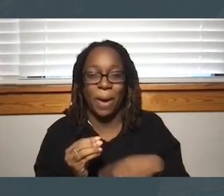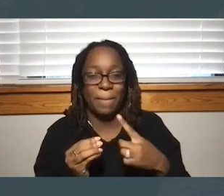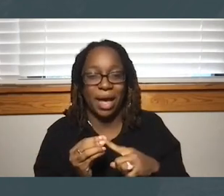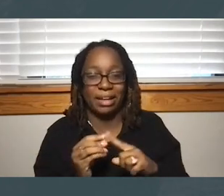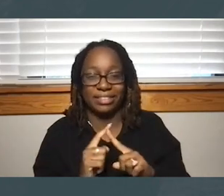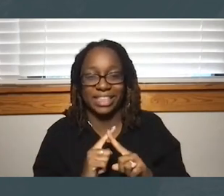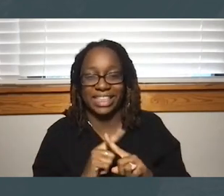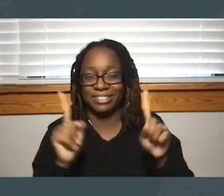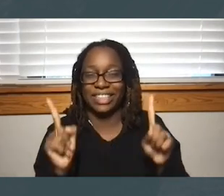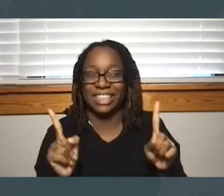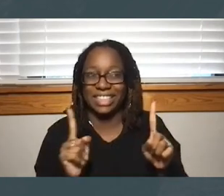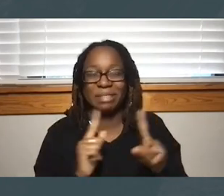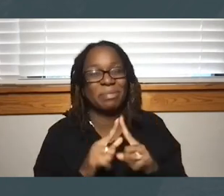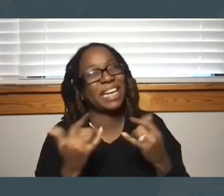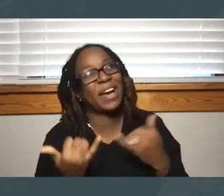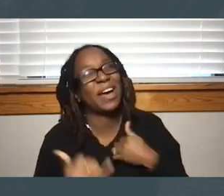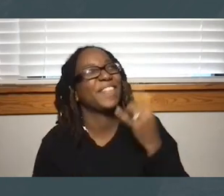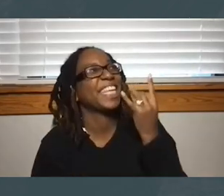no, okay, I'm wrong.